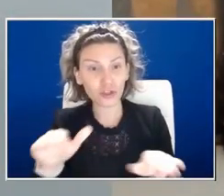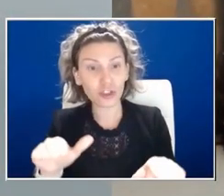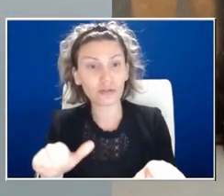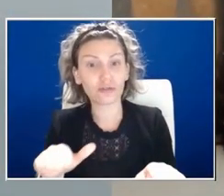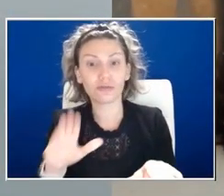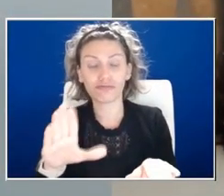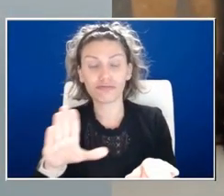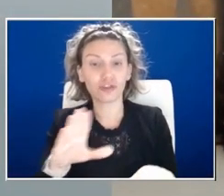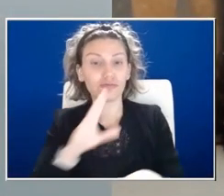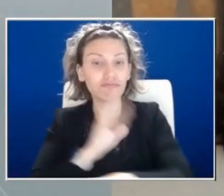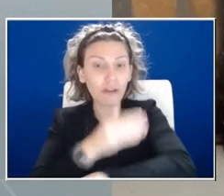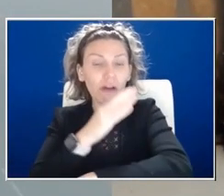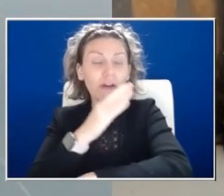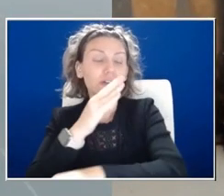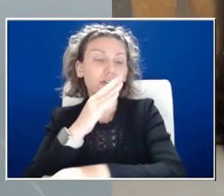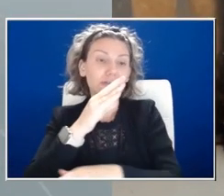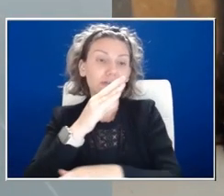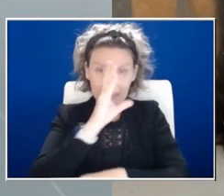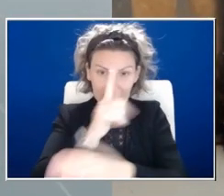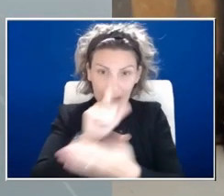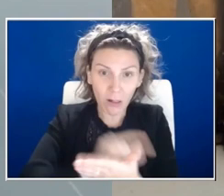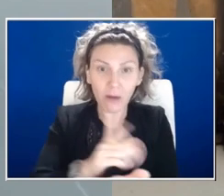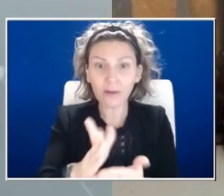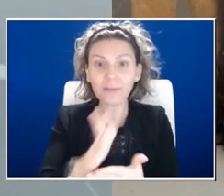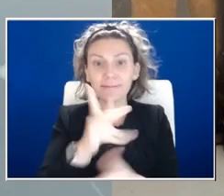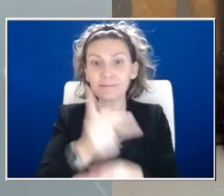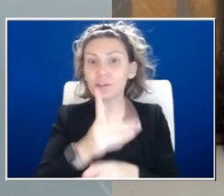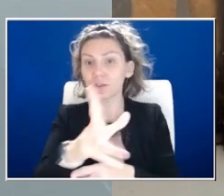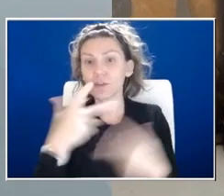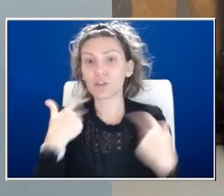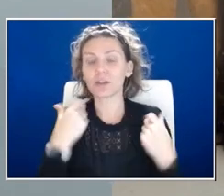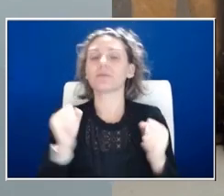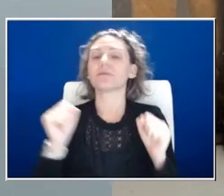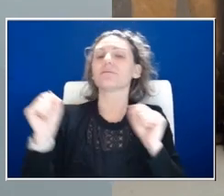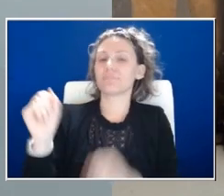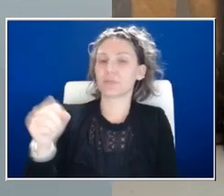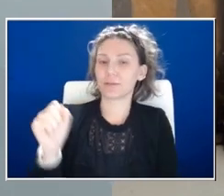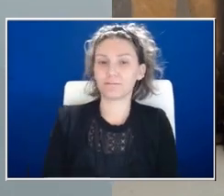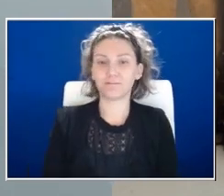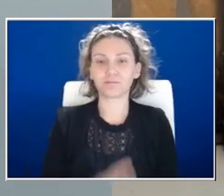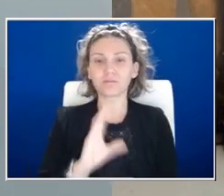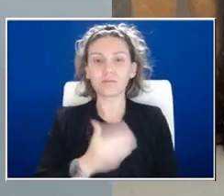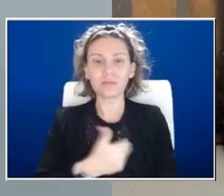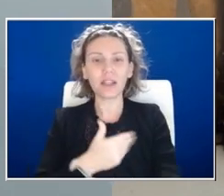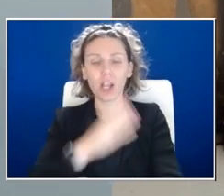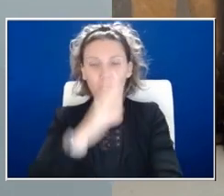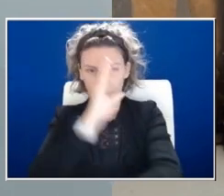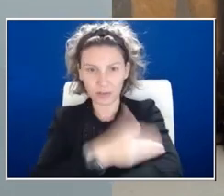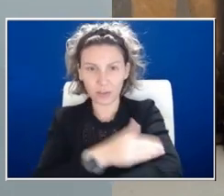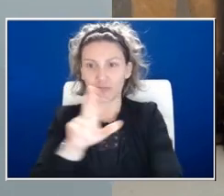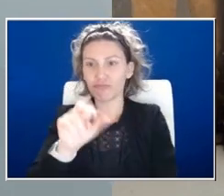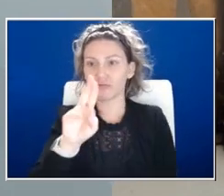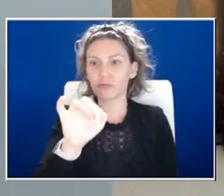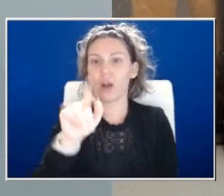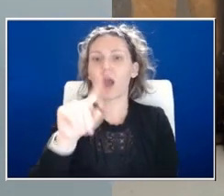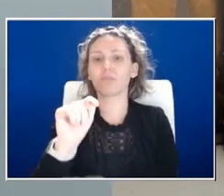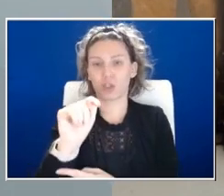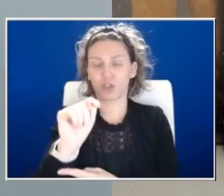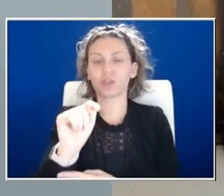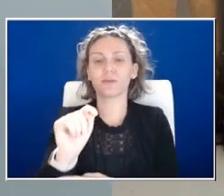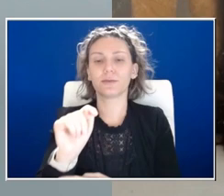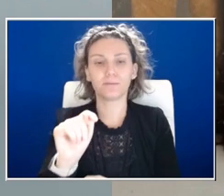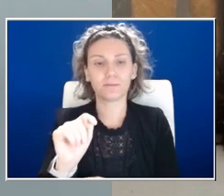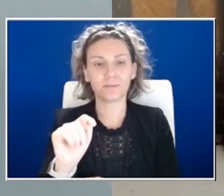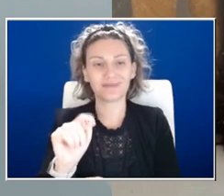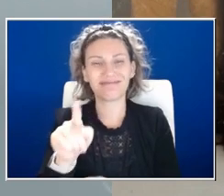son-in-laws, about taking care of their health? Yes. Our son, Robert, has a rare disease,